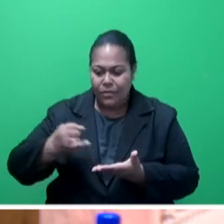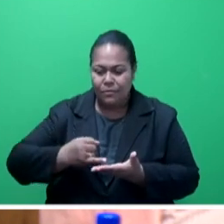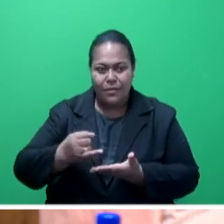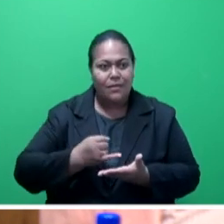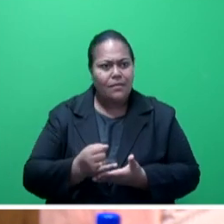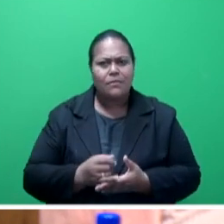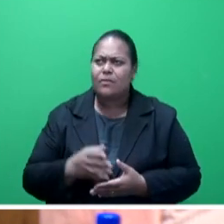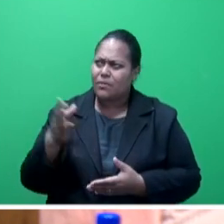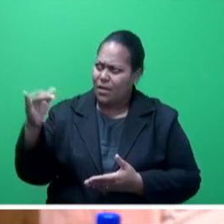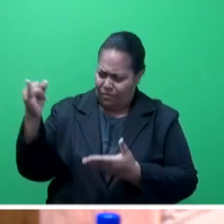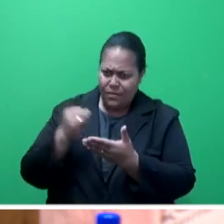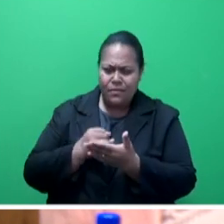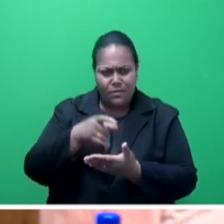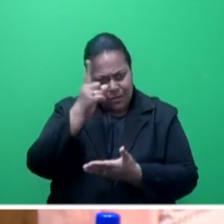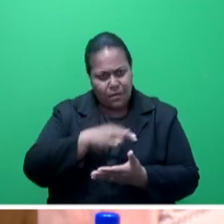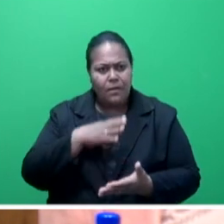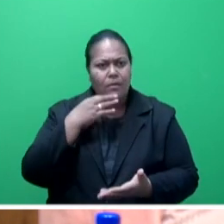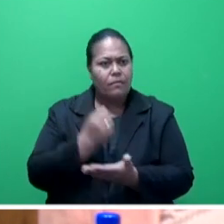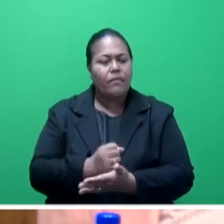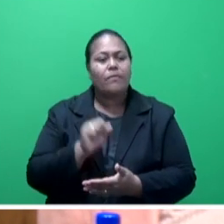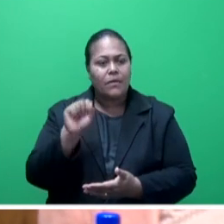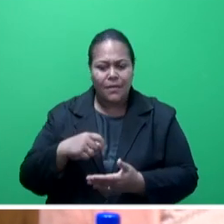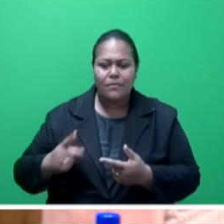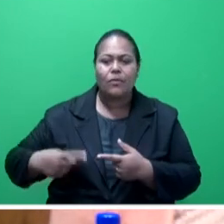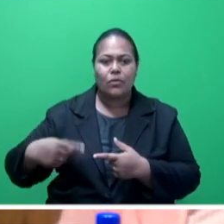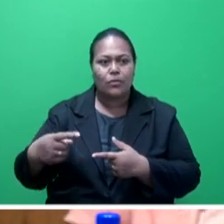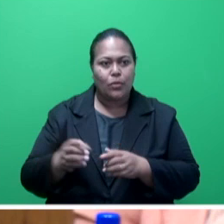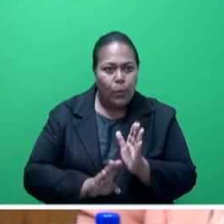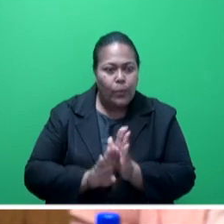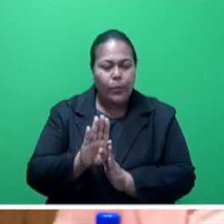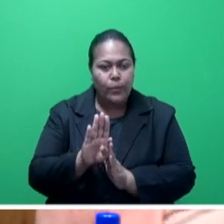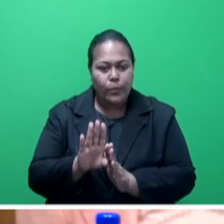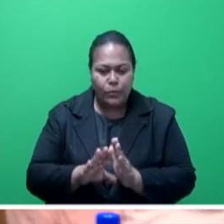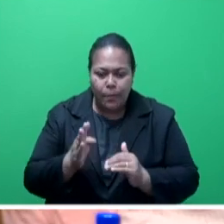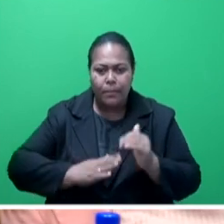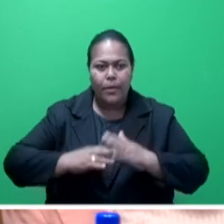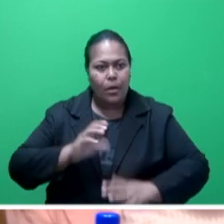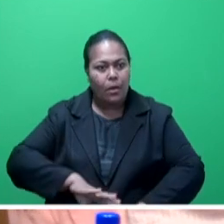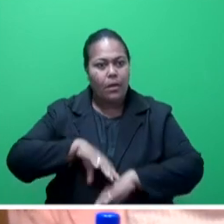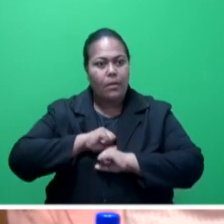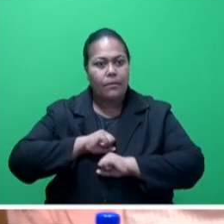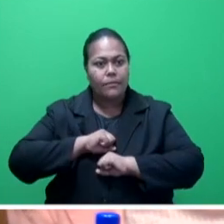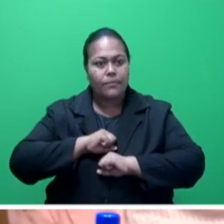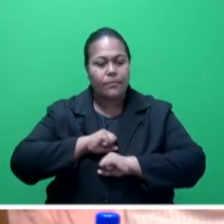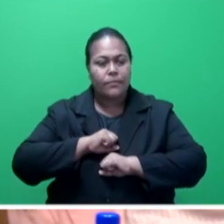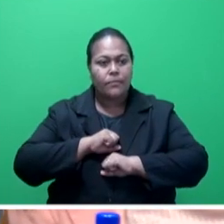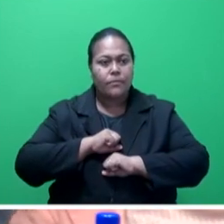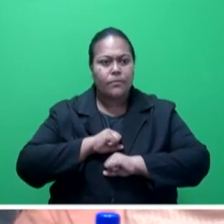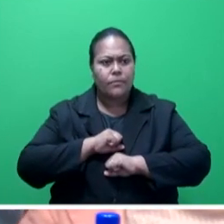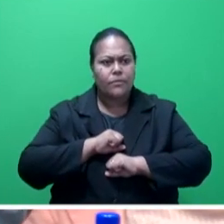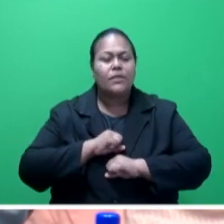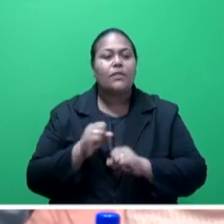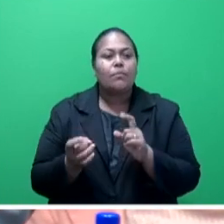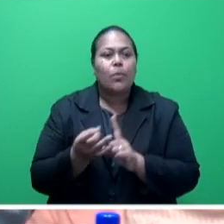assurance that our past policies will continue, thus building confidence. Building confidence. Very critical in